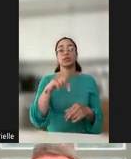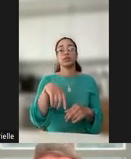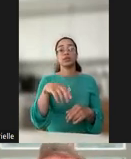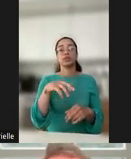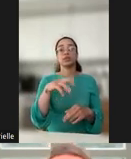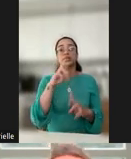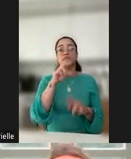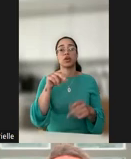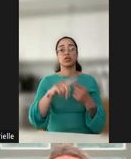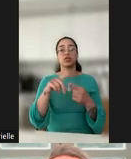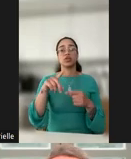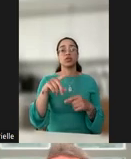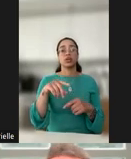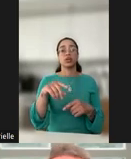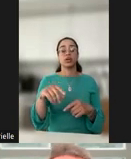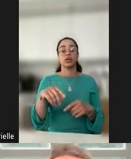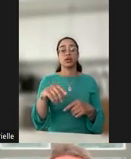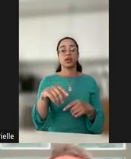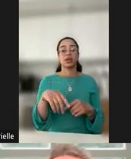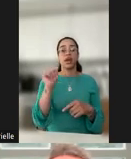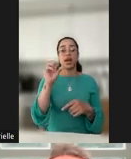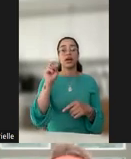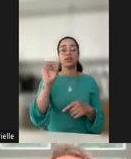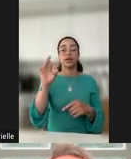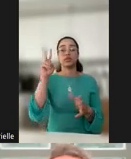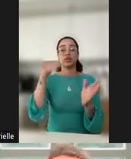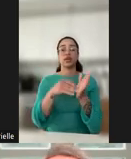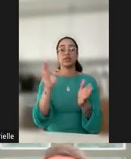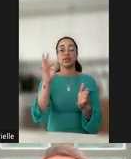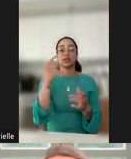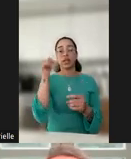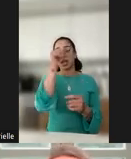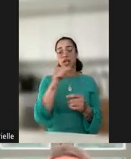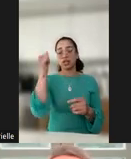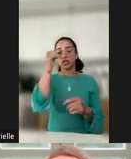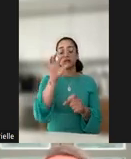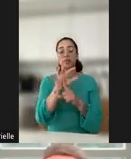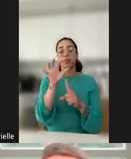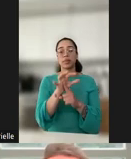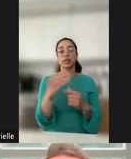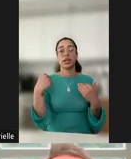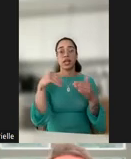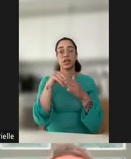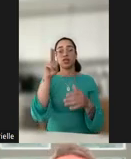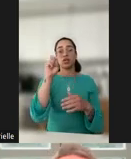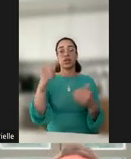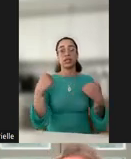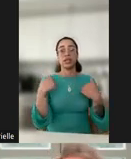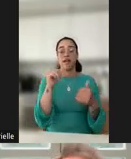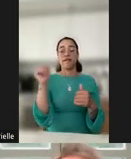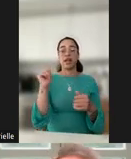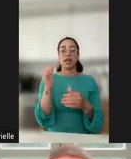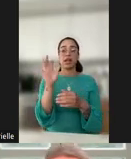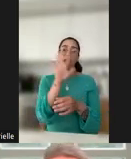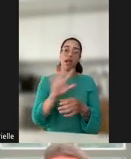American population. As of 2019, the Asian population in the US had a median age of